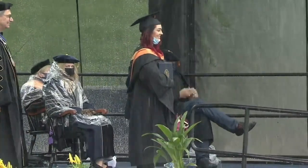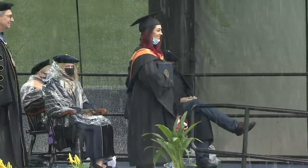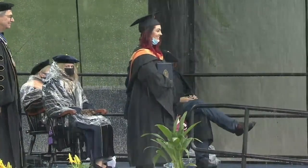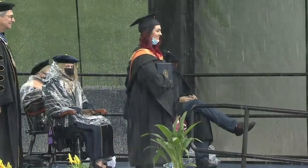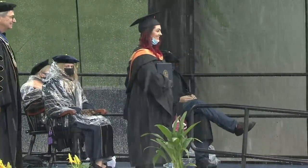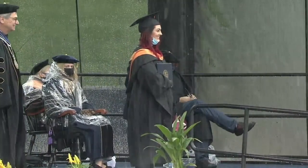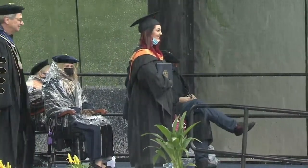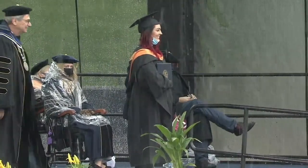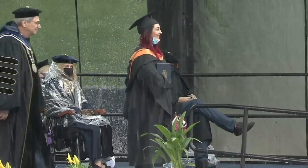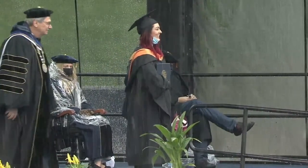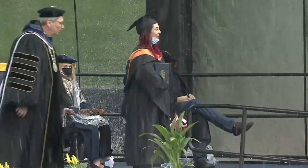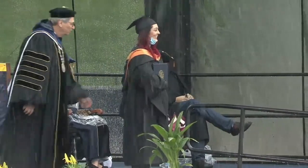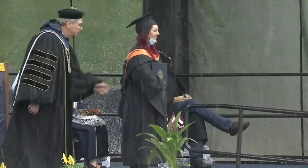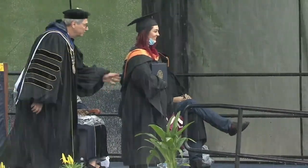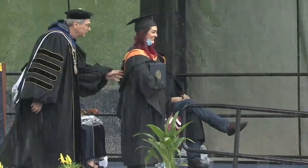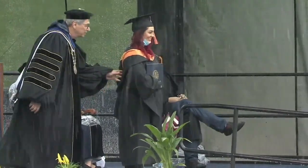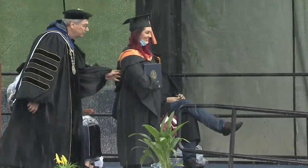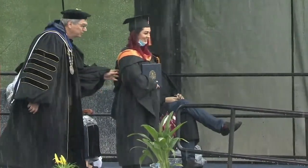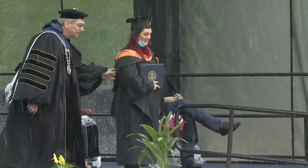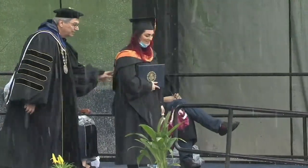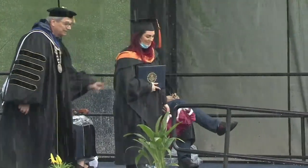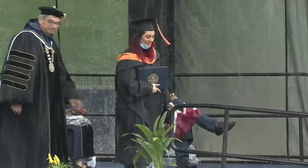Laura Lynn Blake.